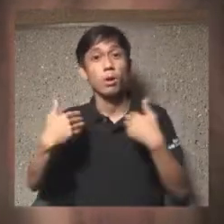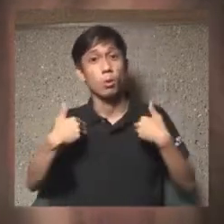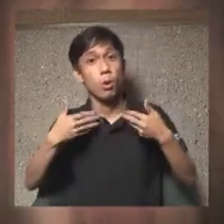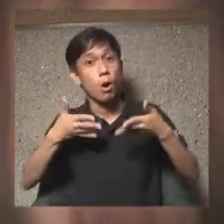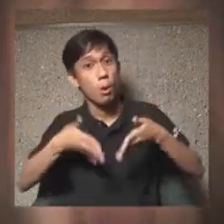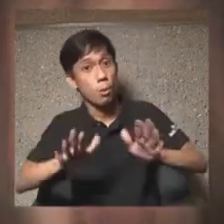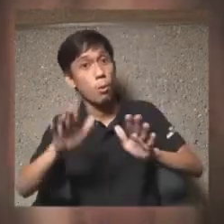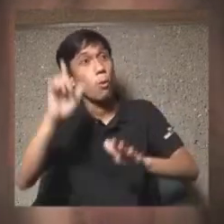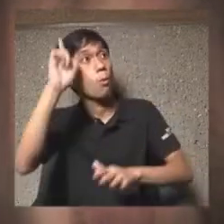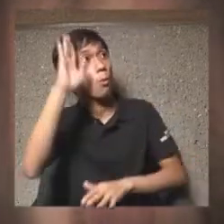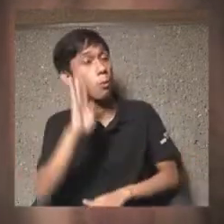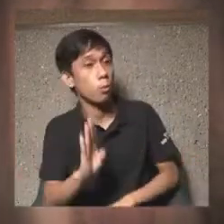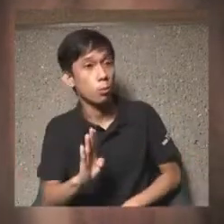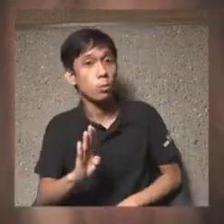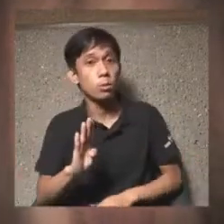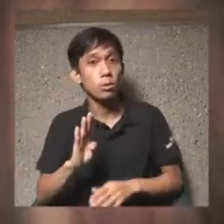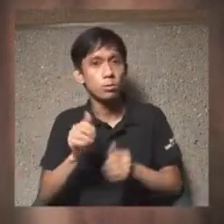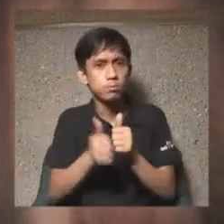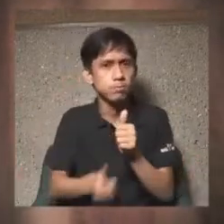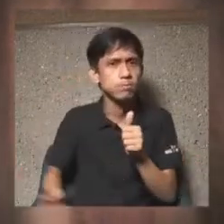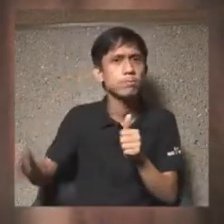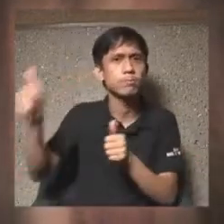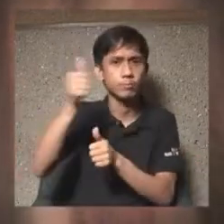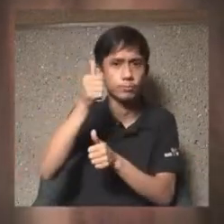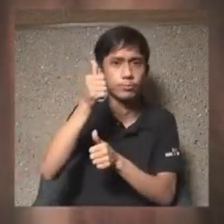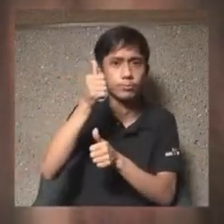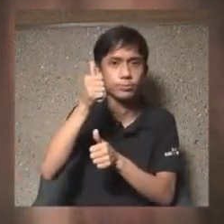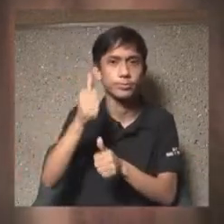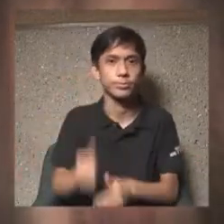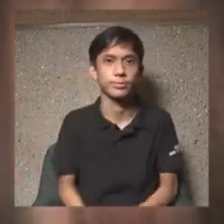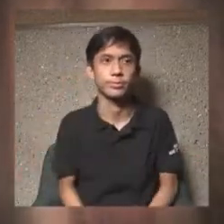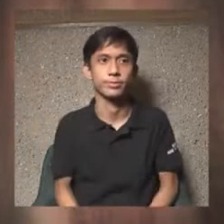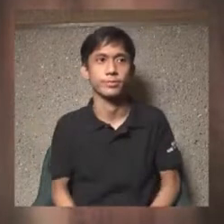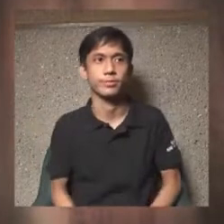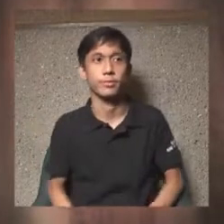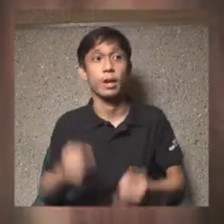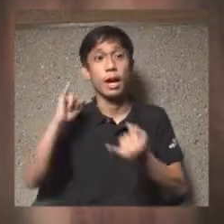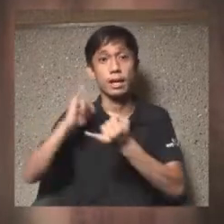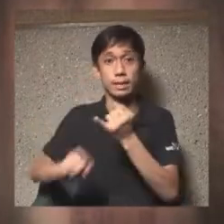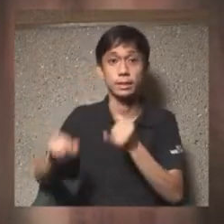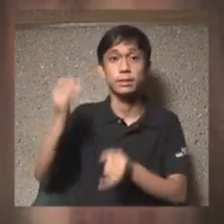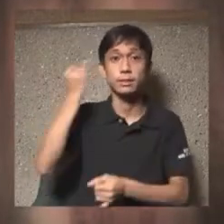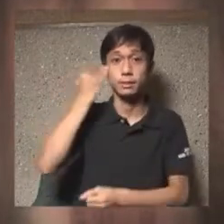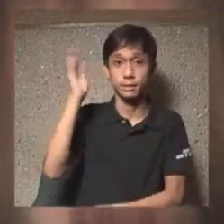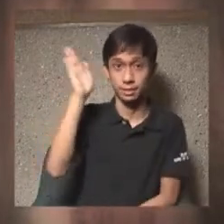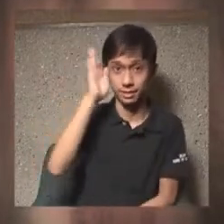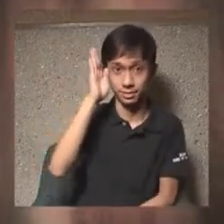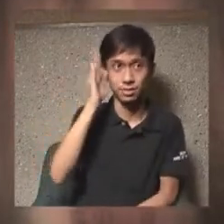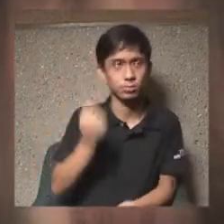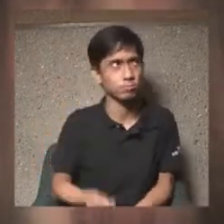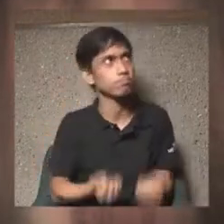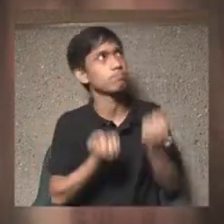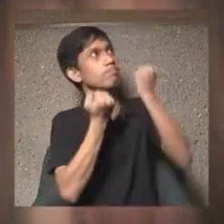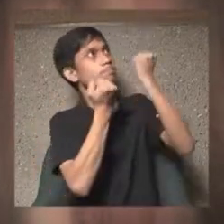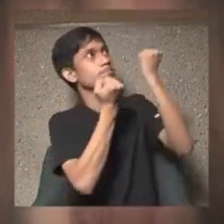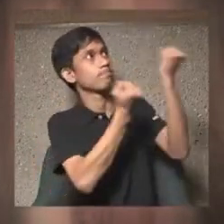Jacob submits. But not yet. There was one more adversary.